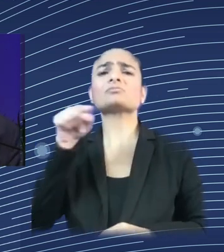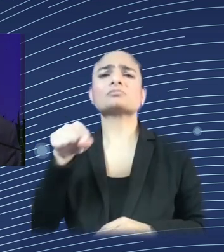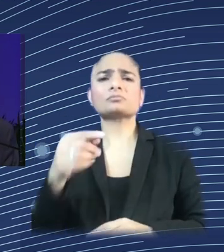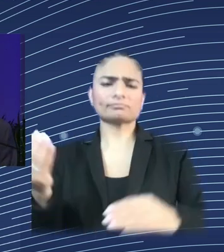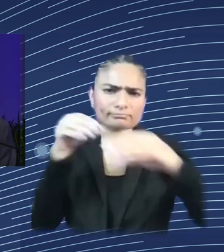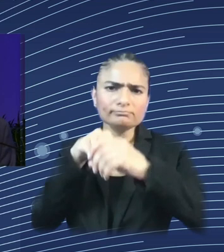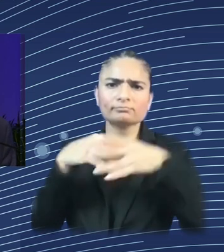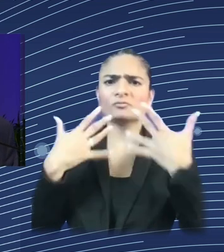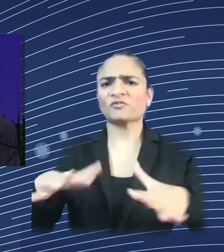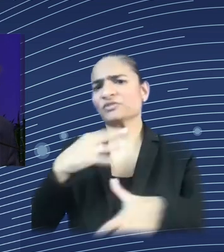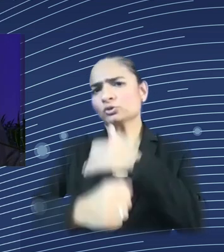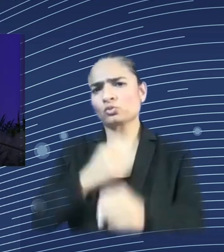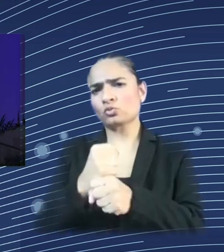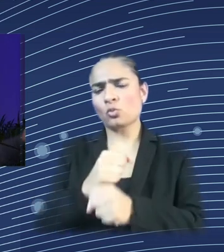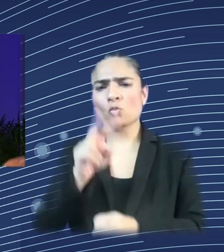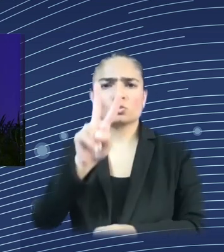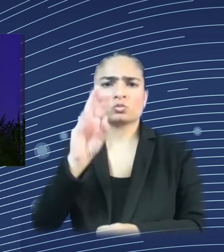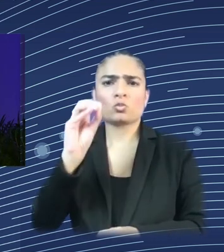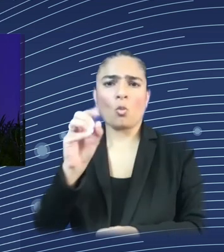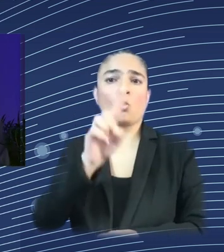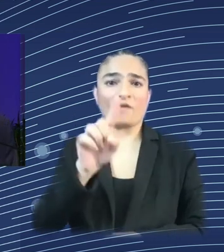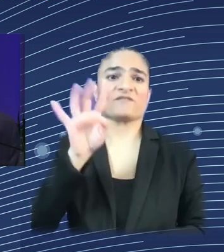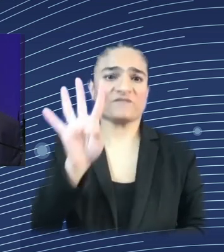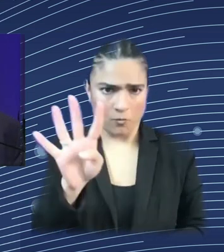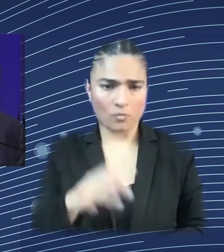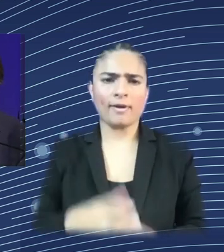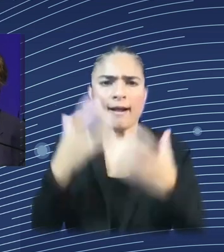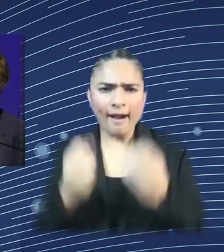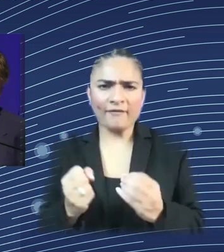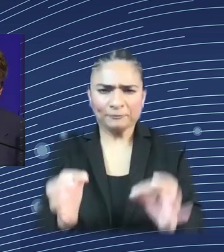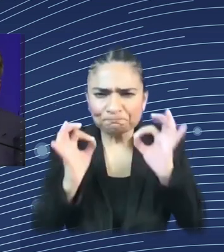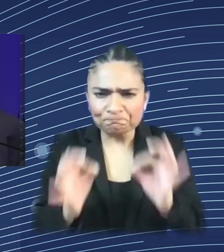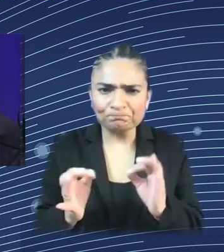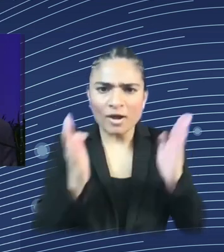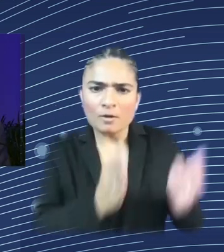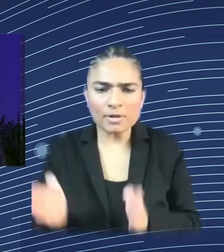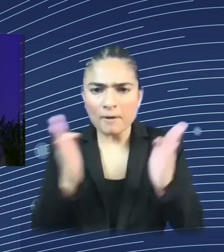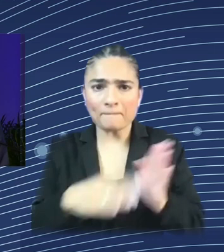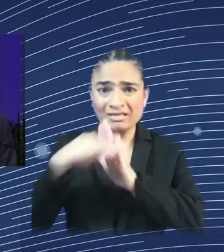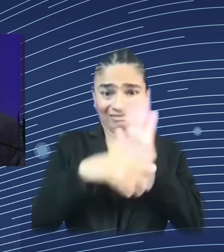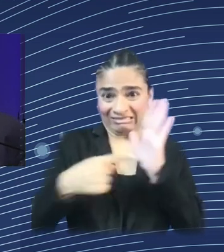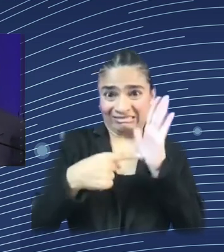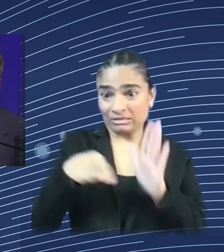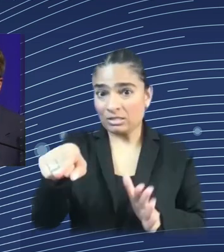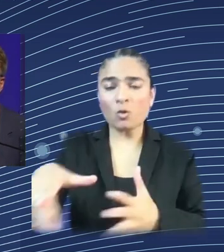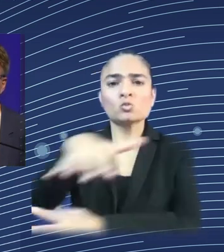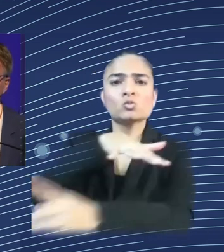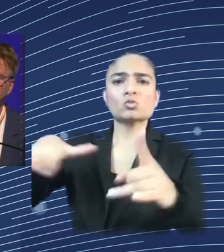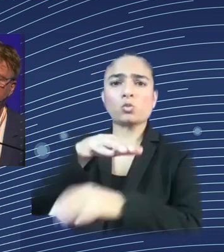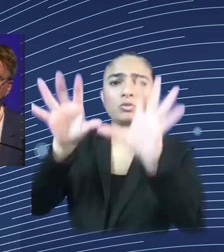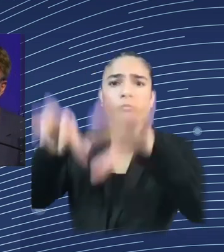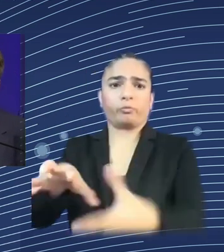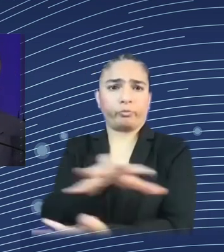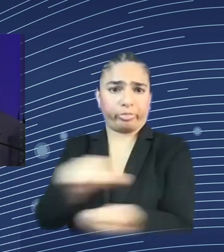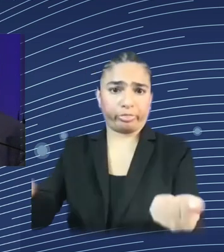seen the results. We have, you can see them on the slides. You see that in more than 40%, we have a hit rate